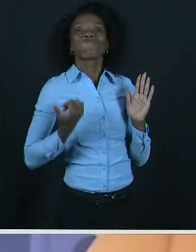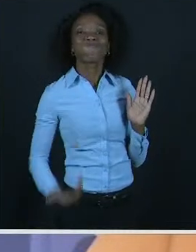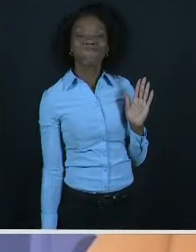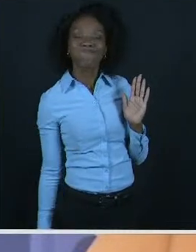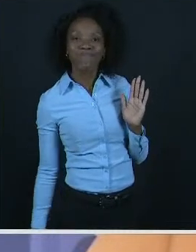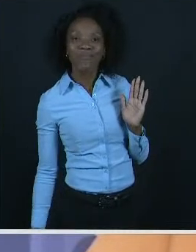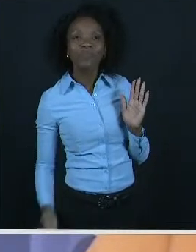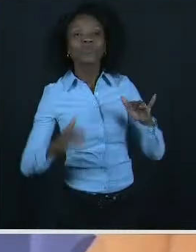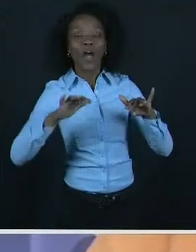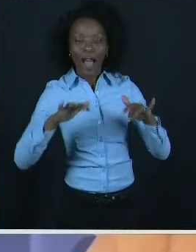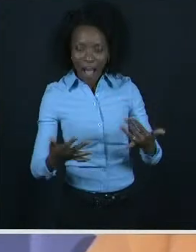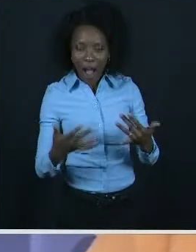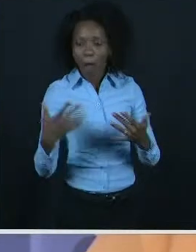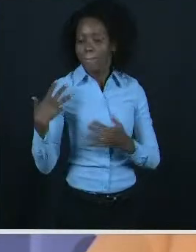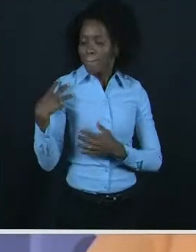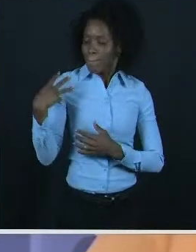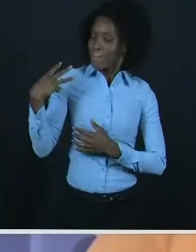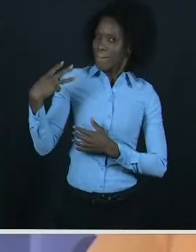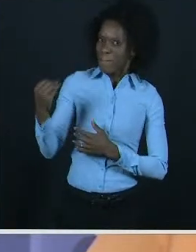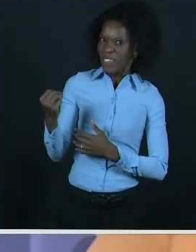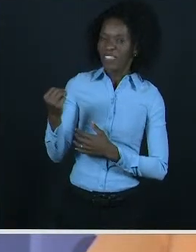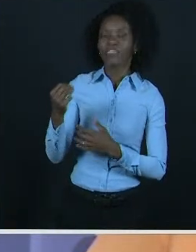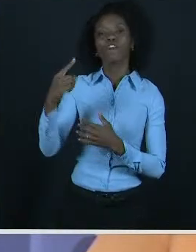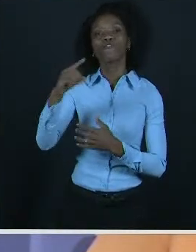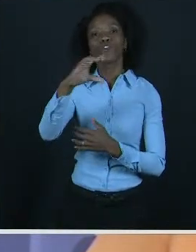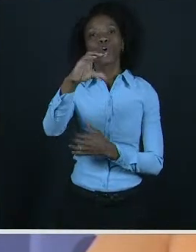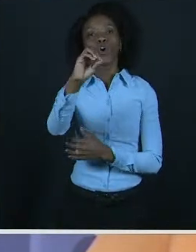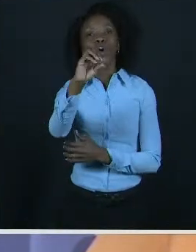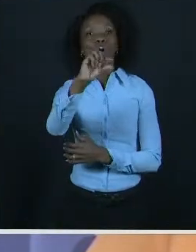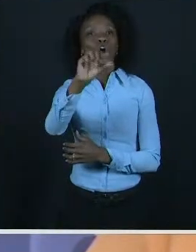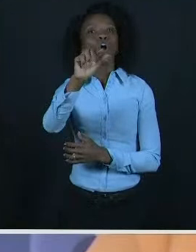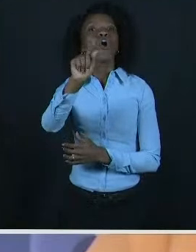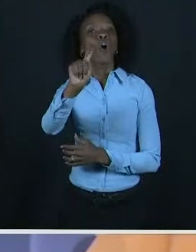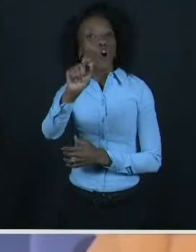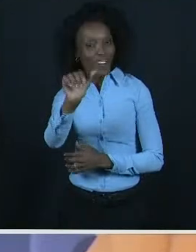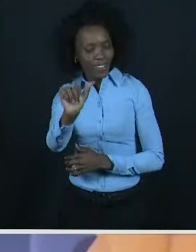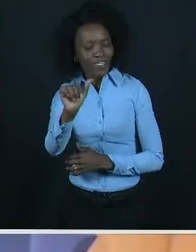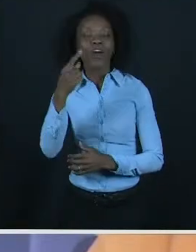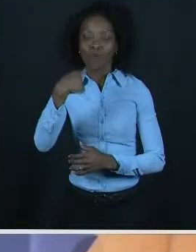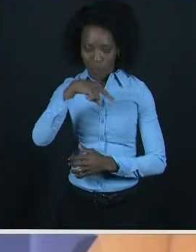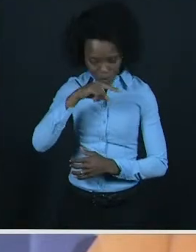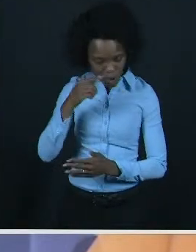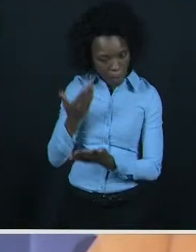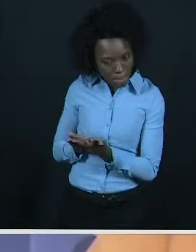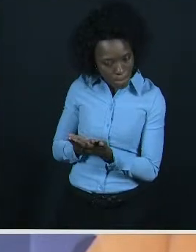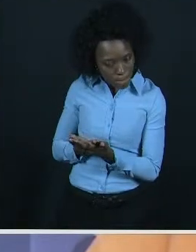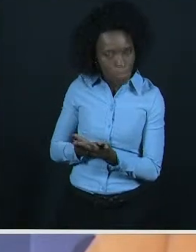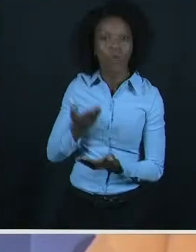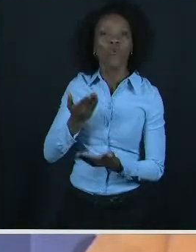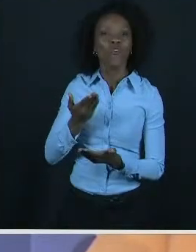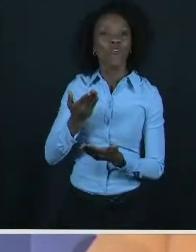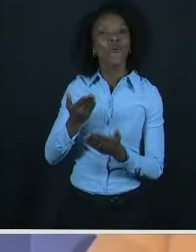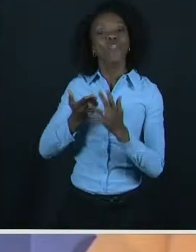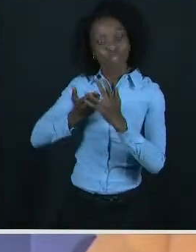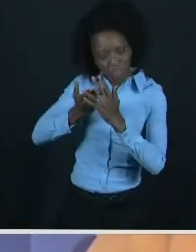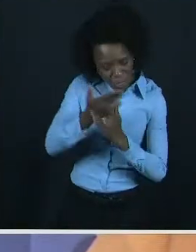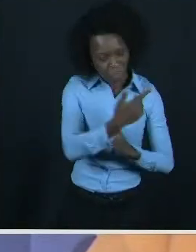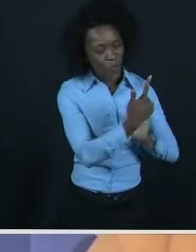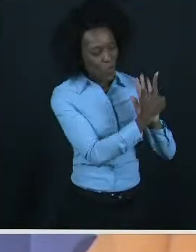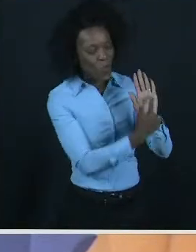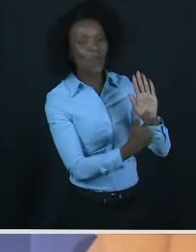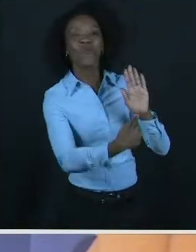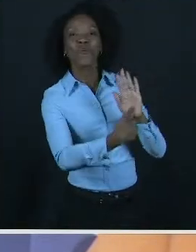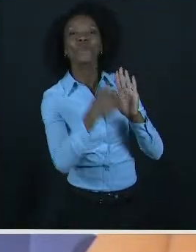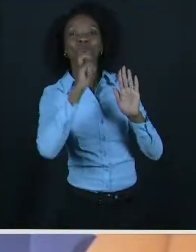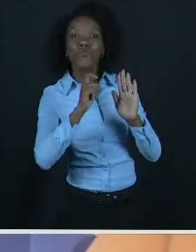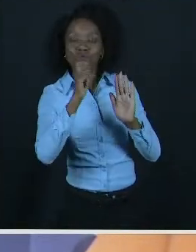leadership of the Minister of Kokta. We were able, through the law, to set aside